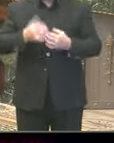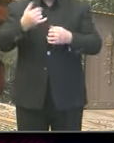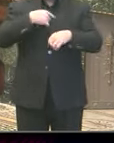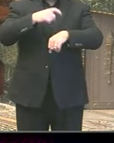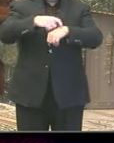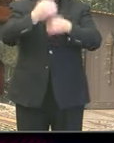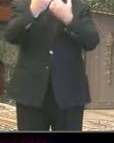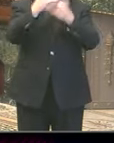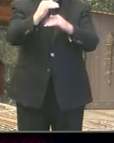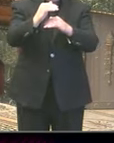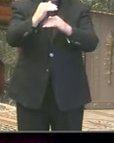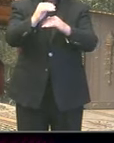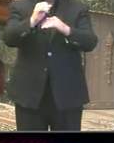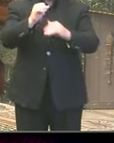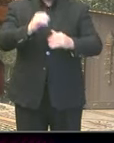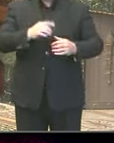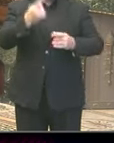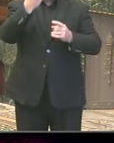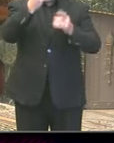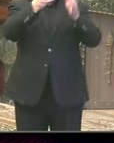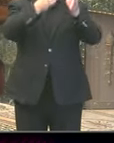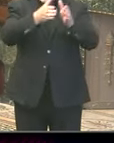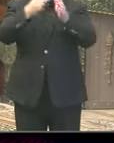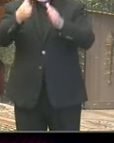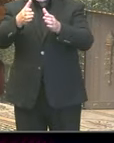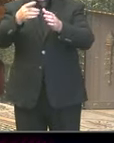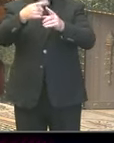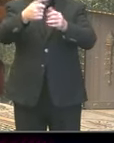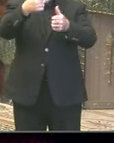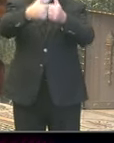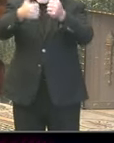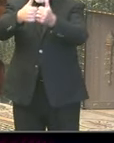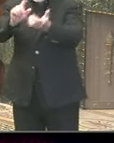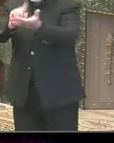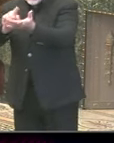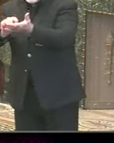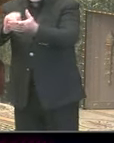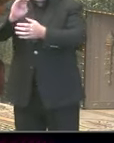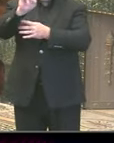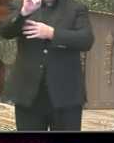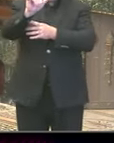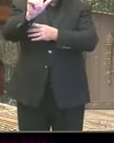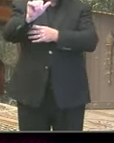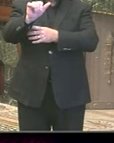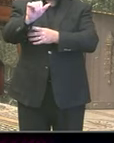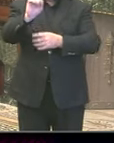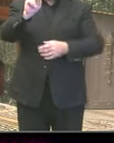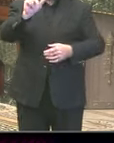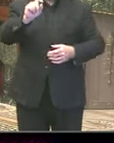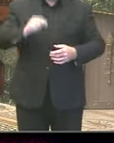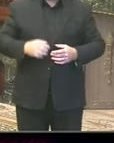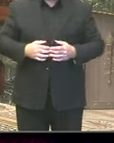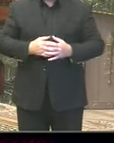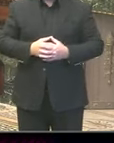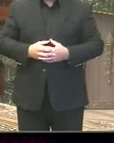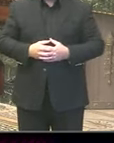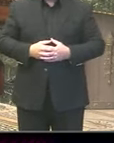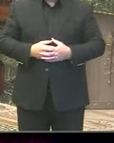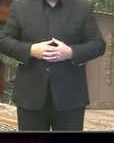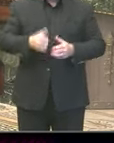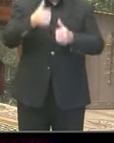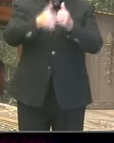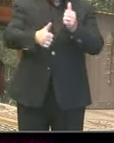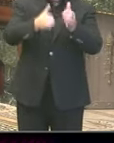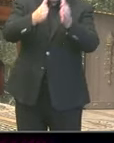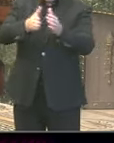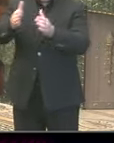briefings, so only one representative from each outlet is permitted to ask questions. Reporters are asked to limit their questions to 3 or